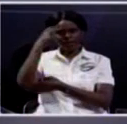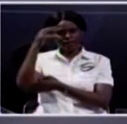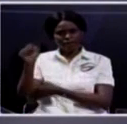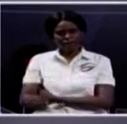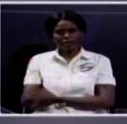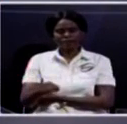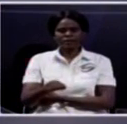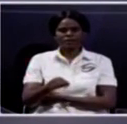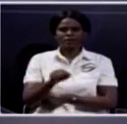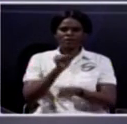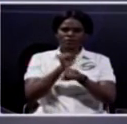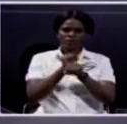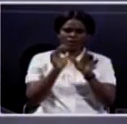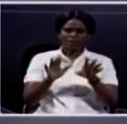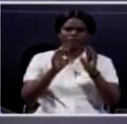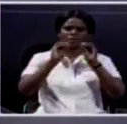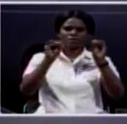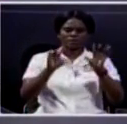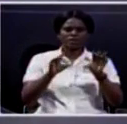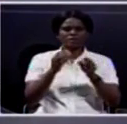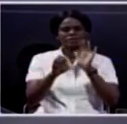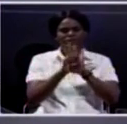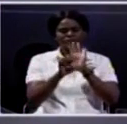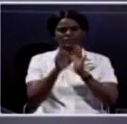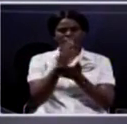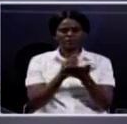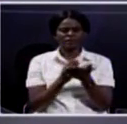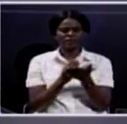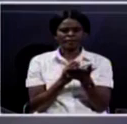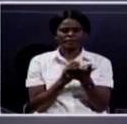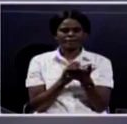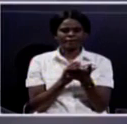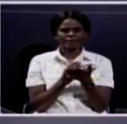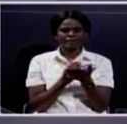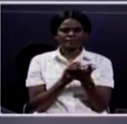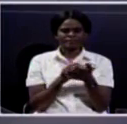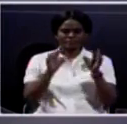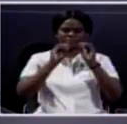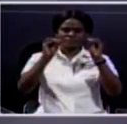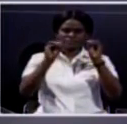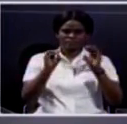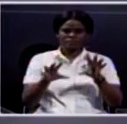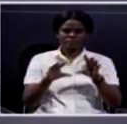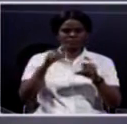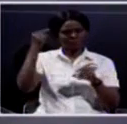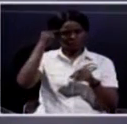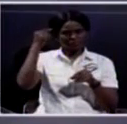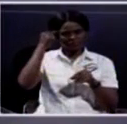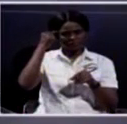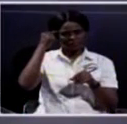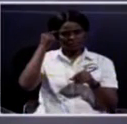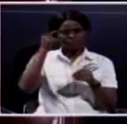be able to pay even teachers in some instances. No, in terms of teachers, government